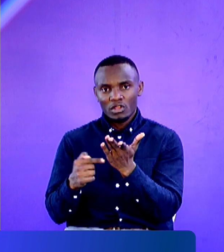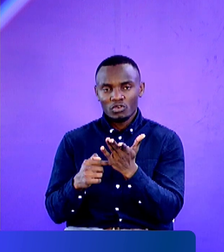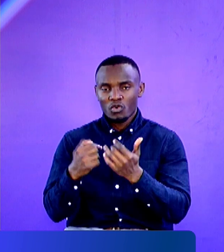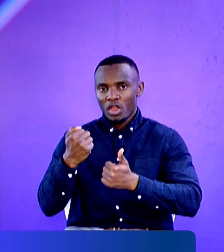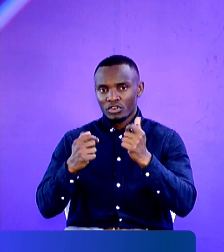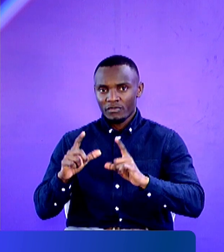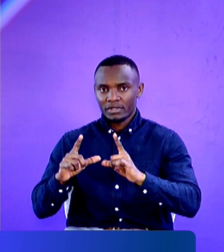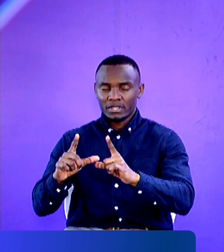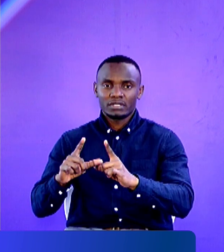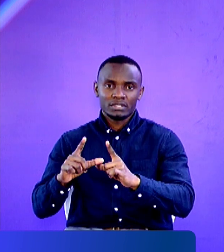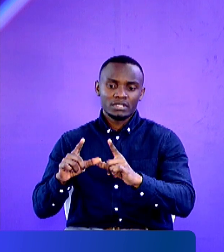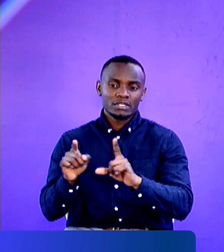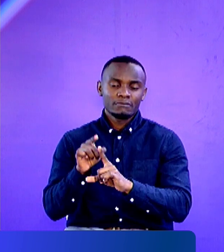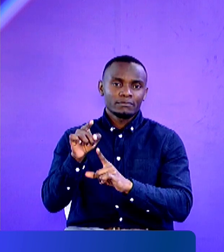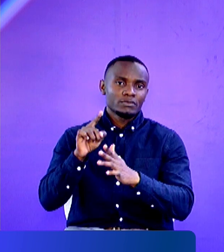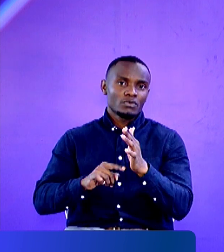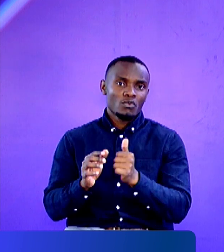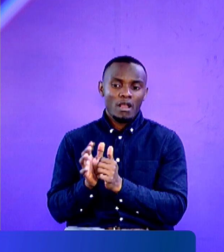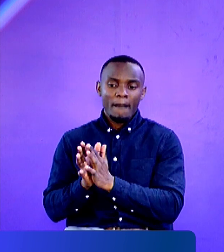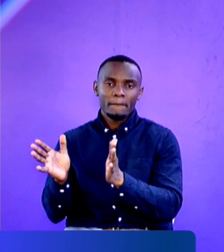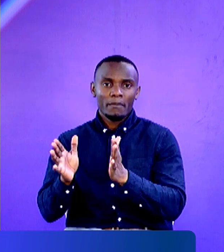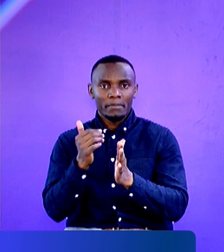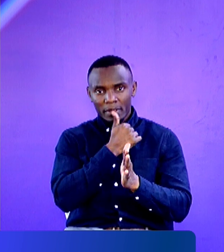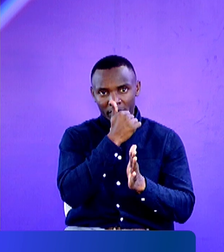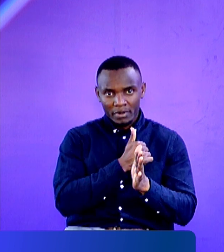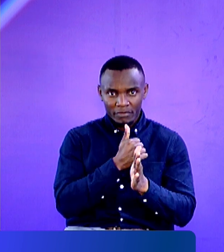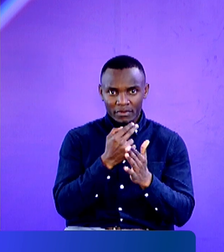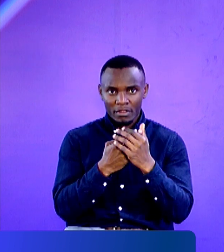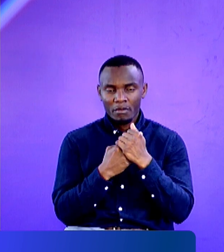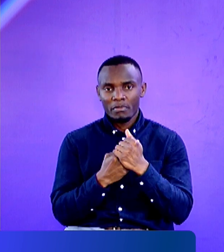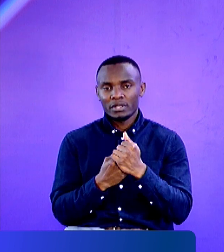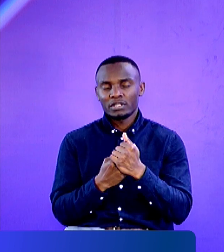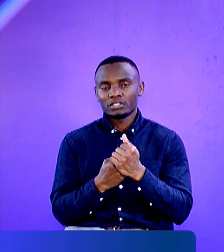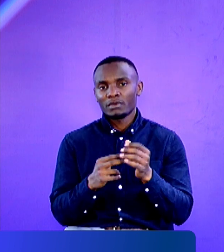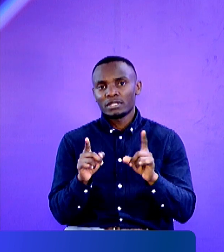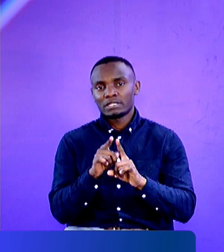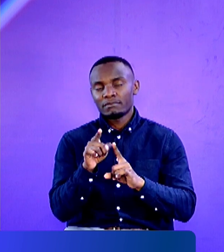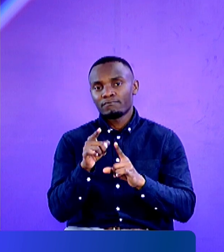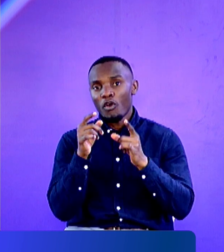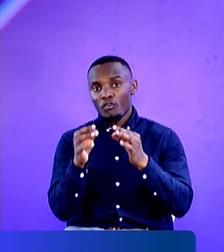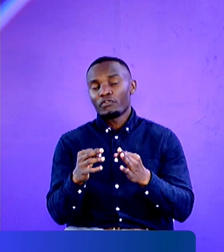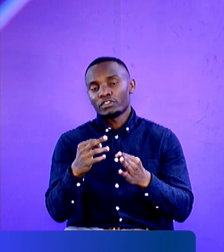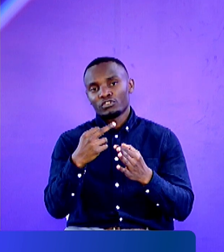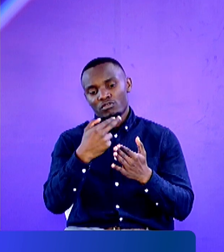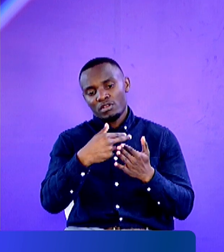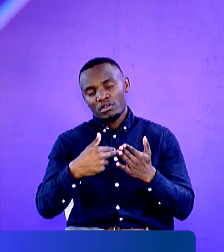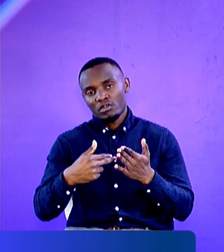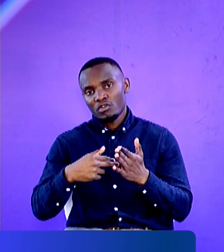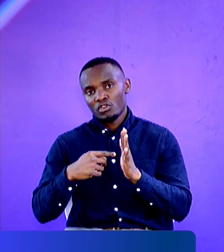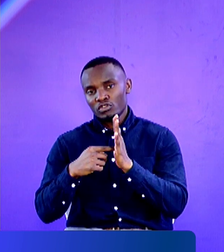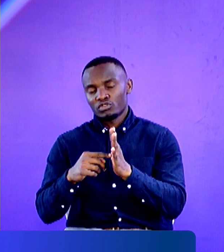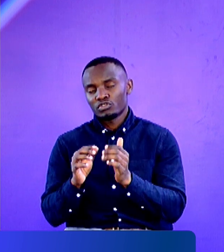in lucrative public-private partnership ventures. Official records reveal Firad